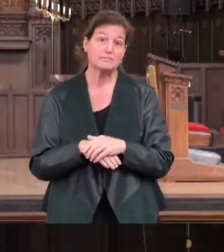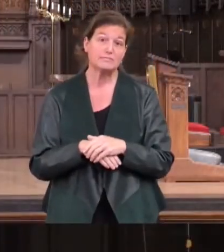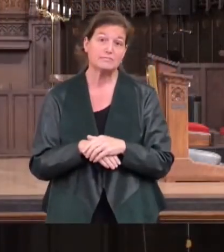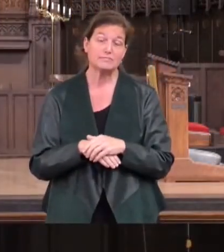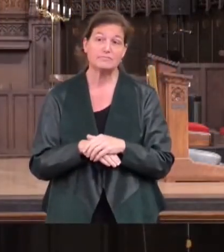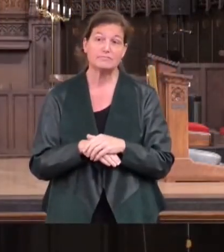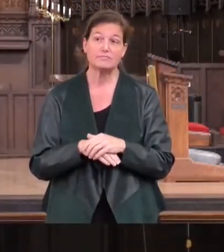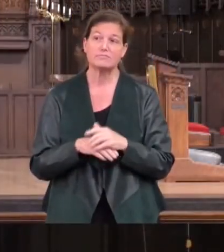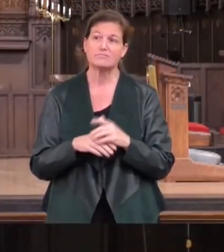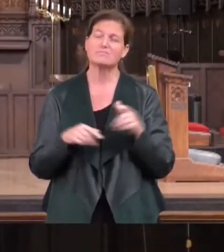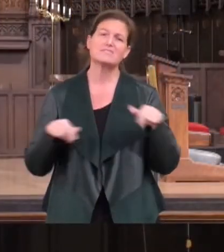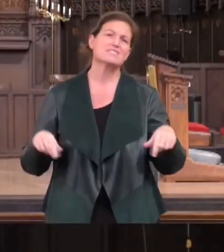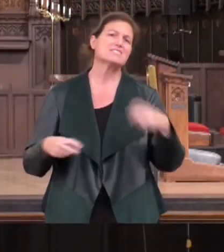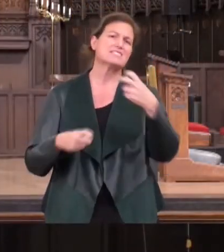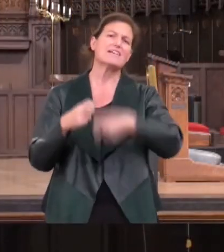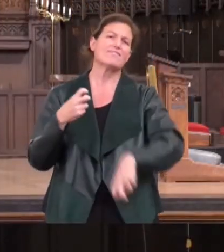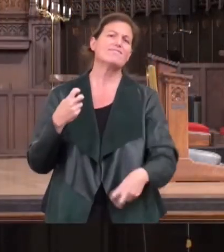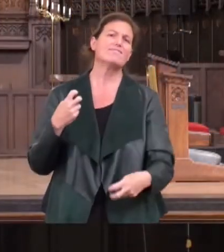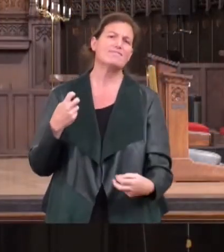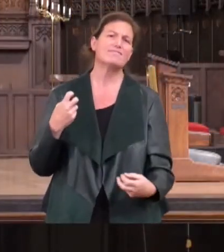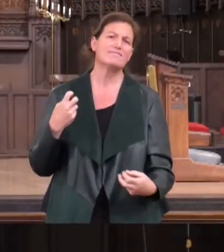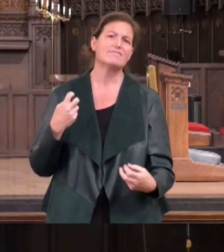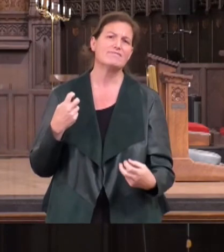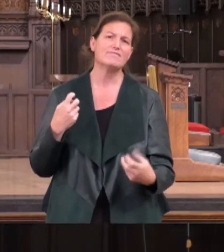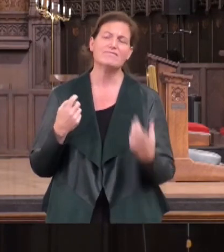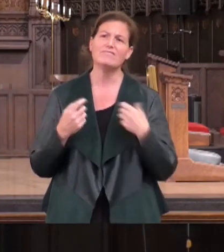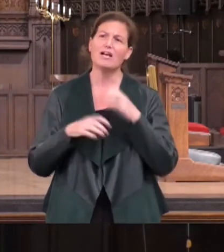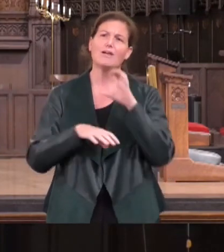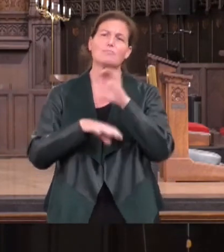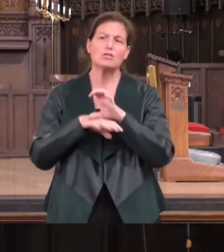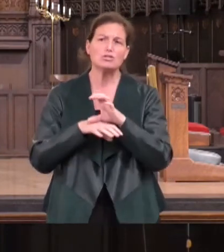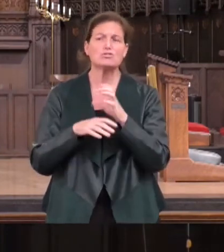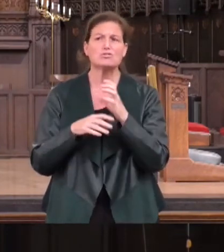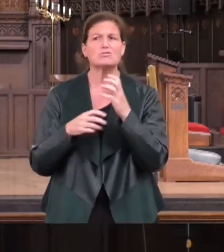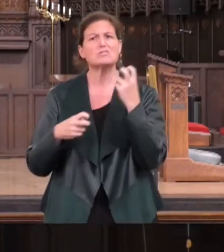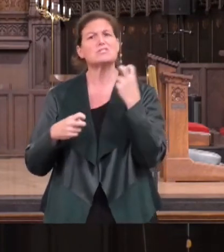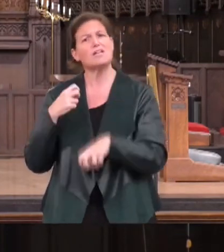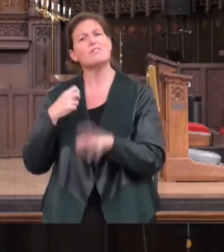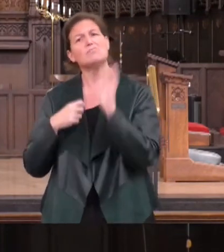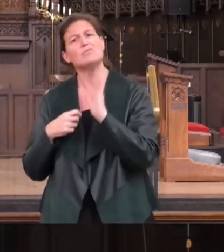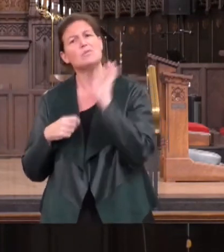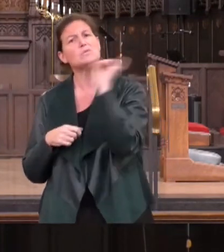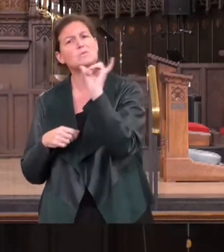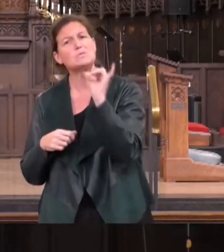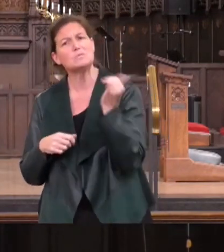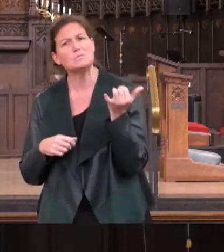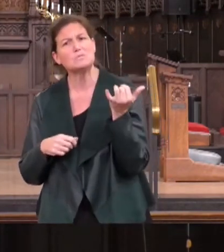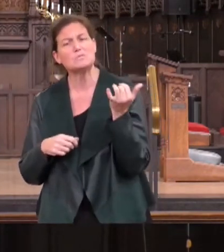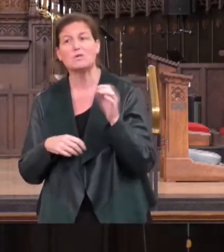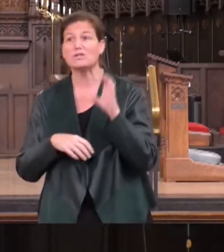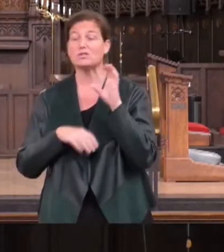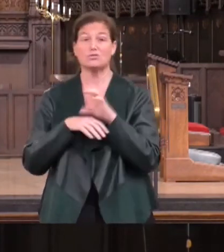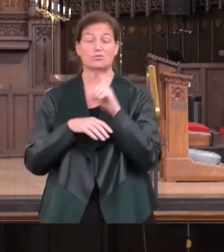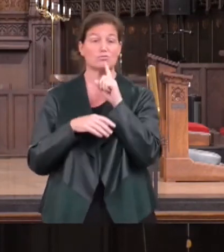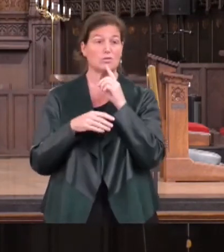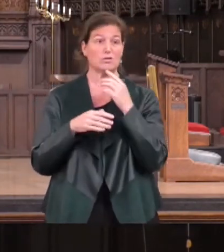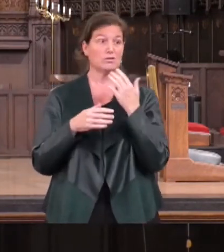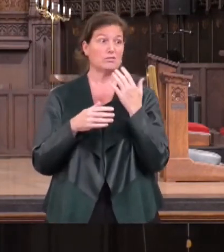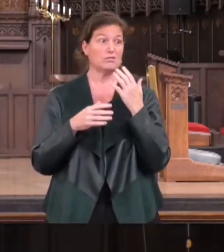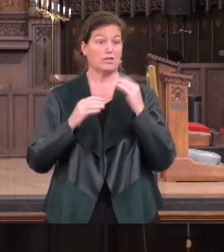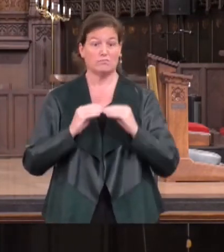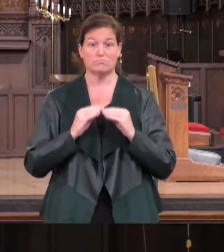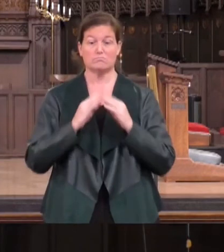We live in hard times, but the church has gone through hard times before. The church was born in hard